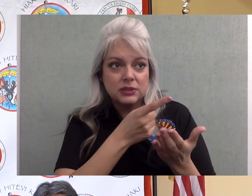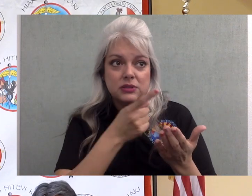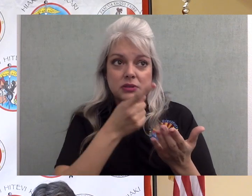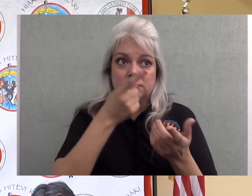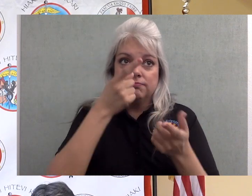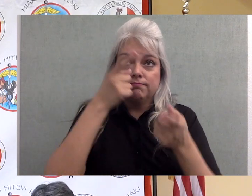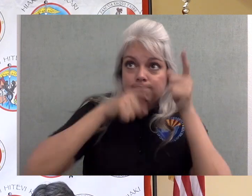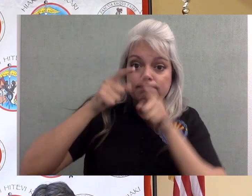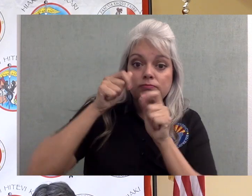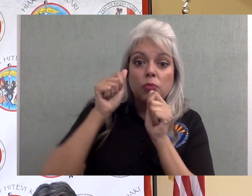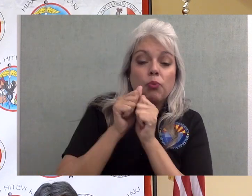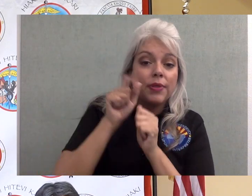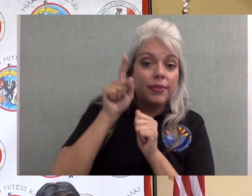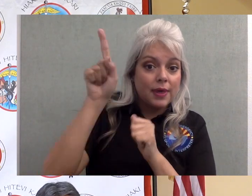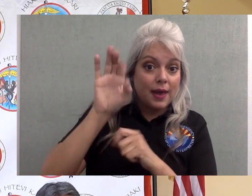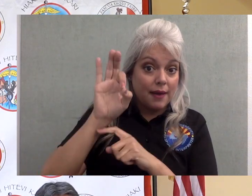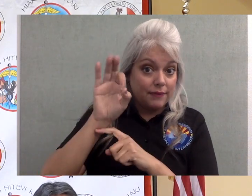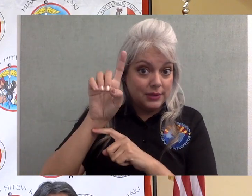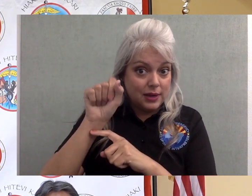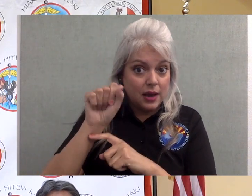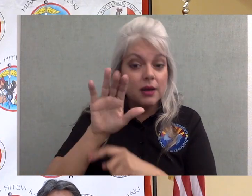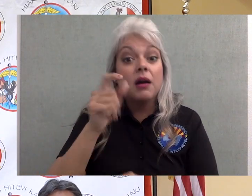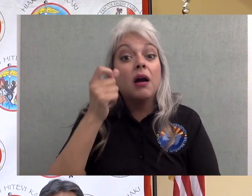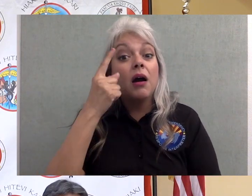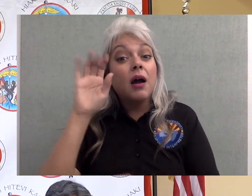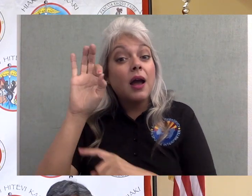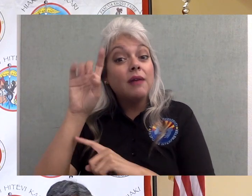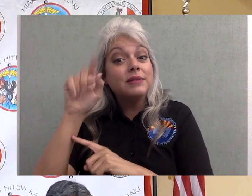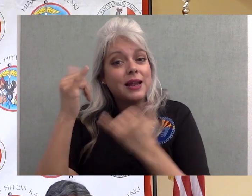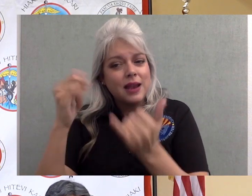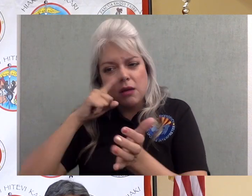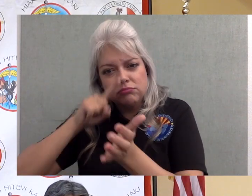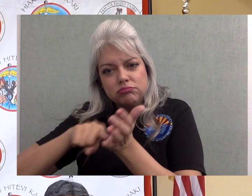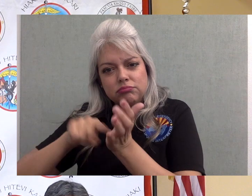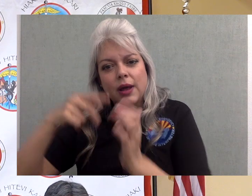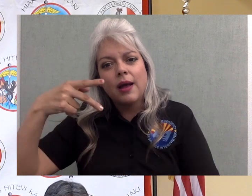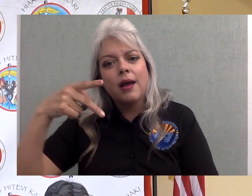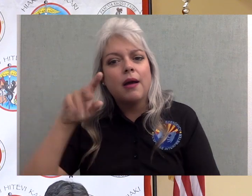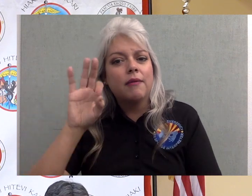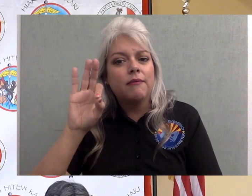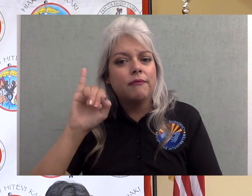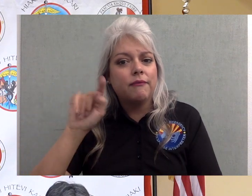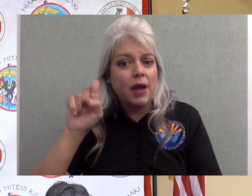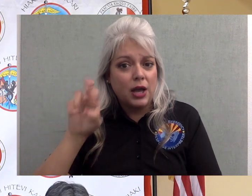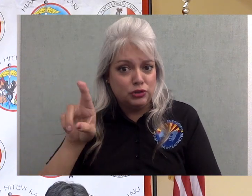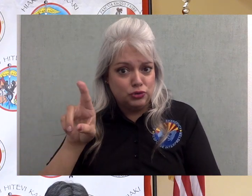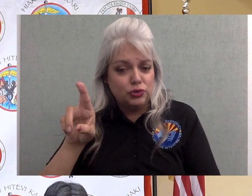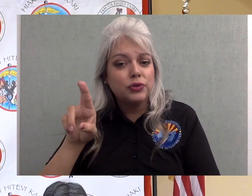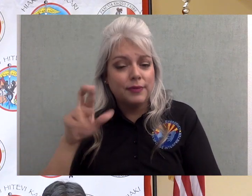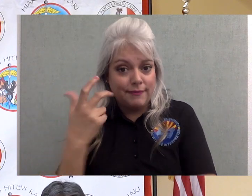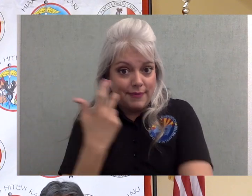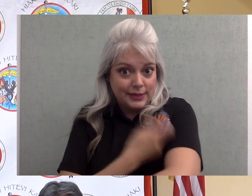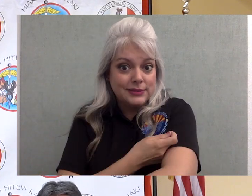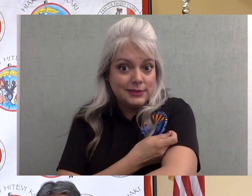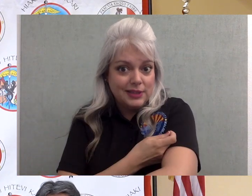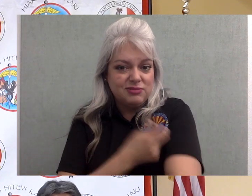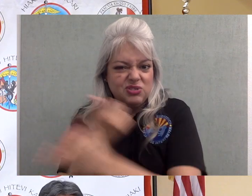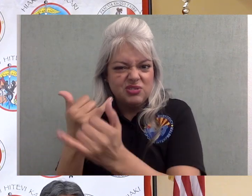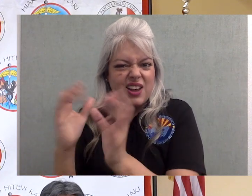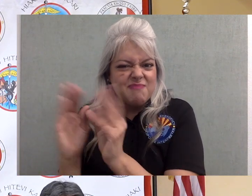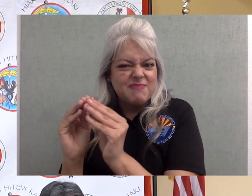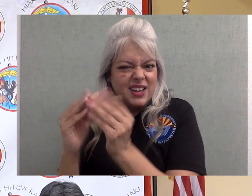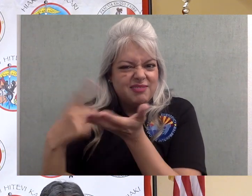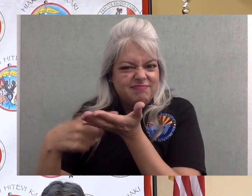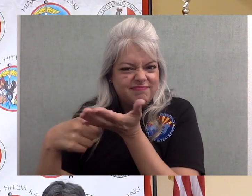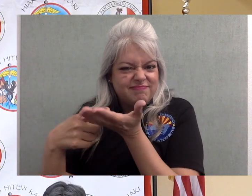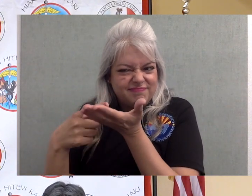reviewing the Pfizer vaccine. If they agree that it's safe enough today, the Pfizer vaccine could be shipped out within